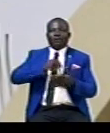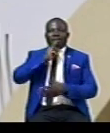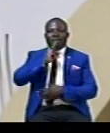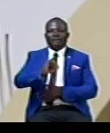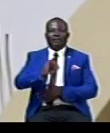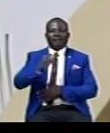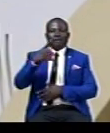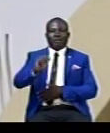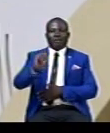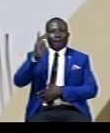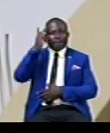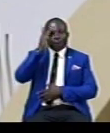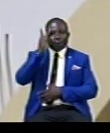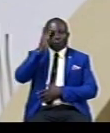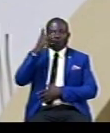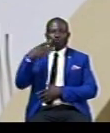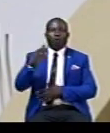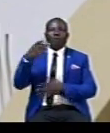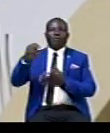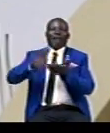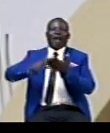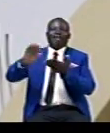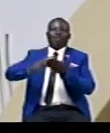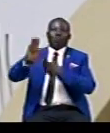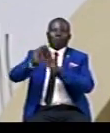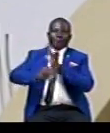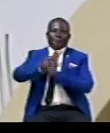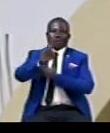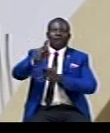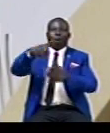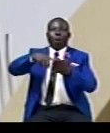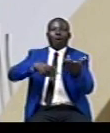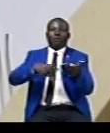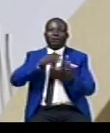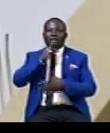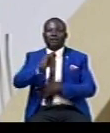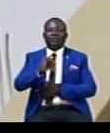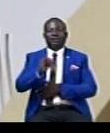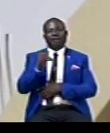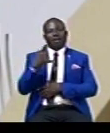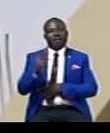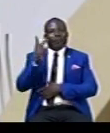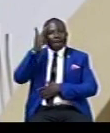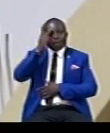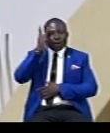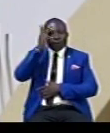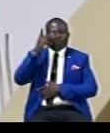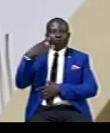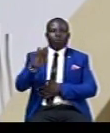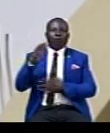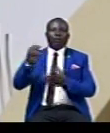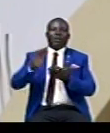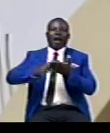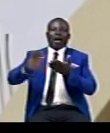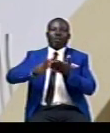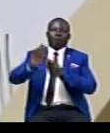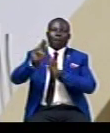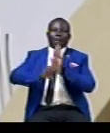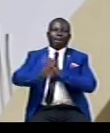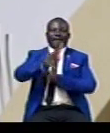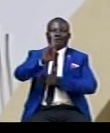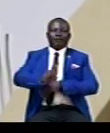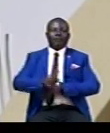purpose of the atonement? What is the purpose of the